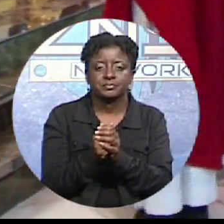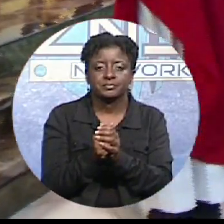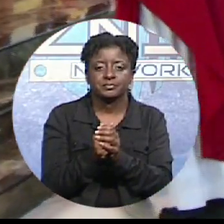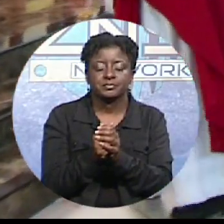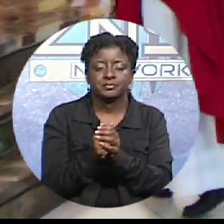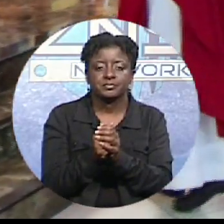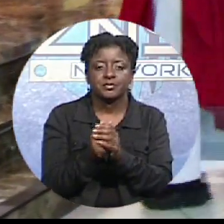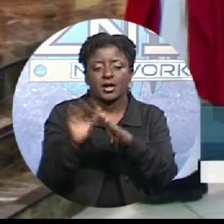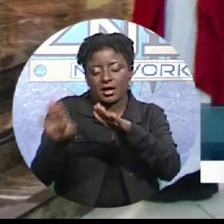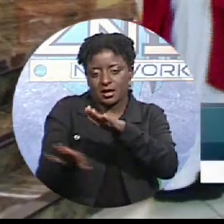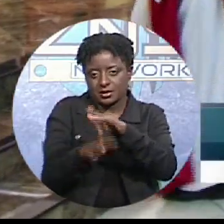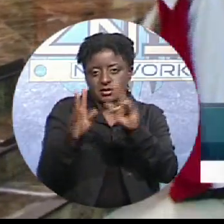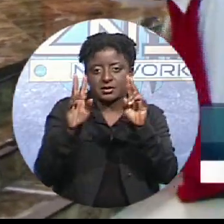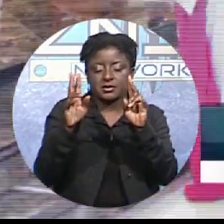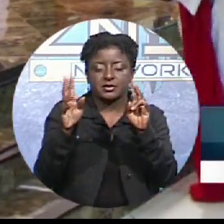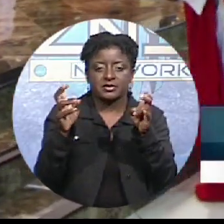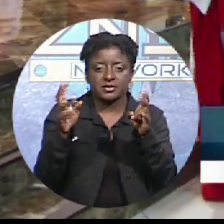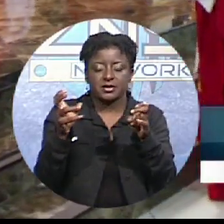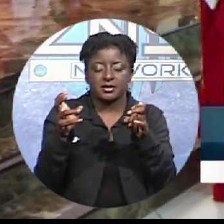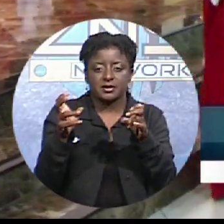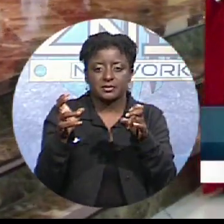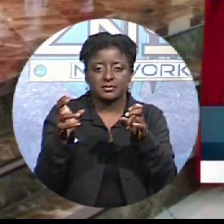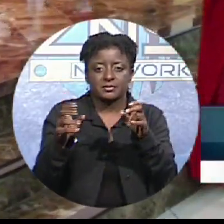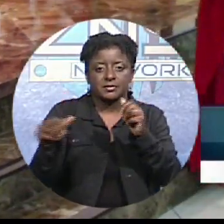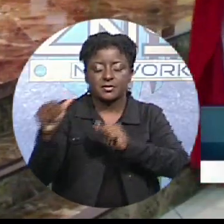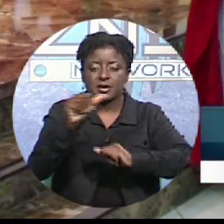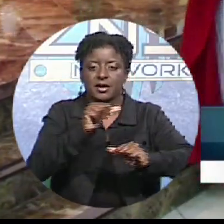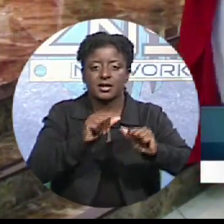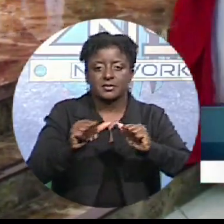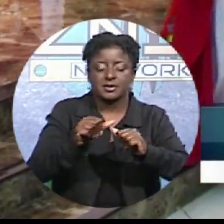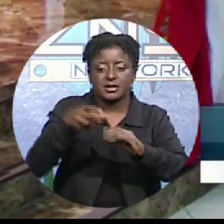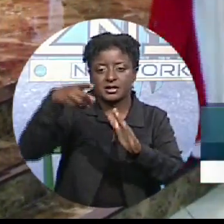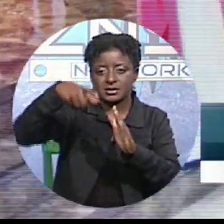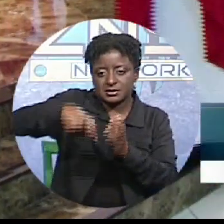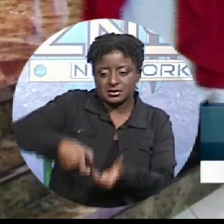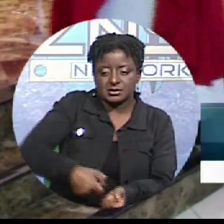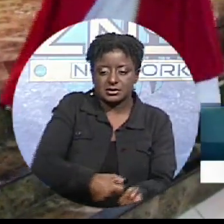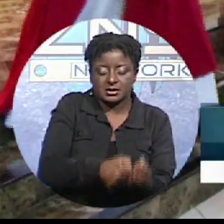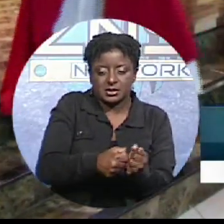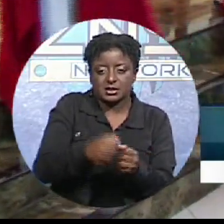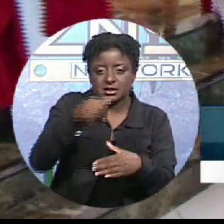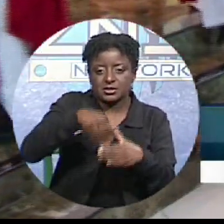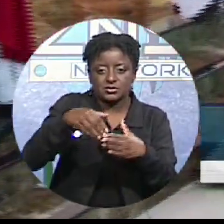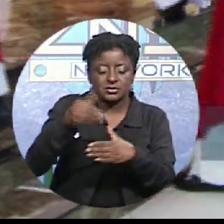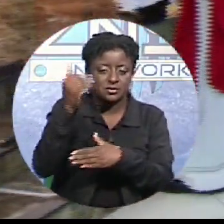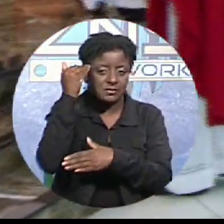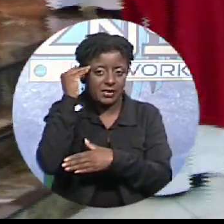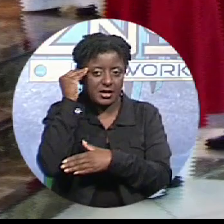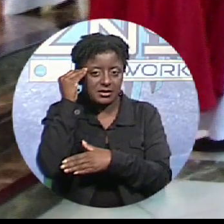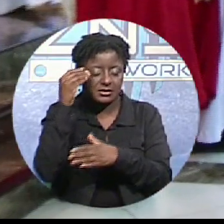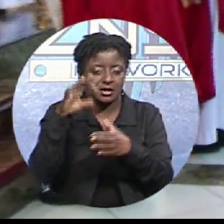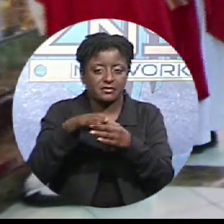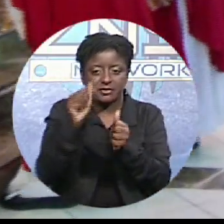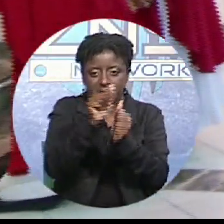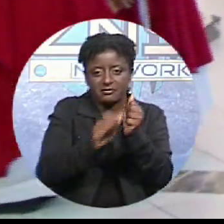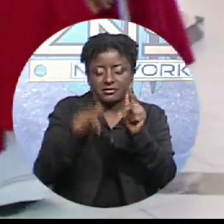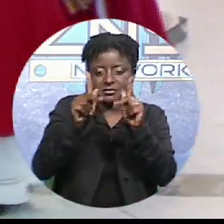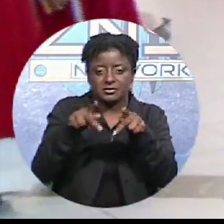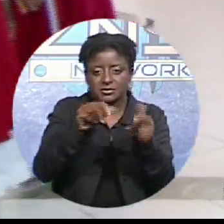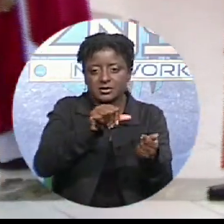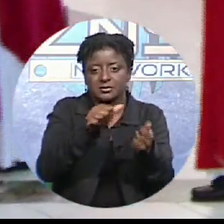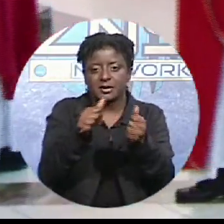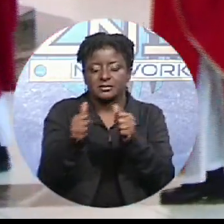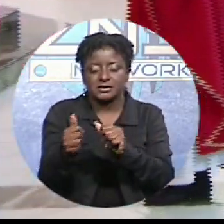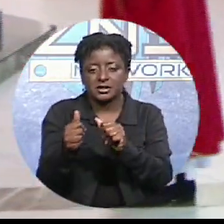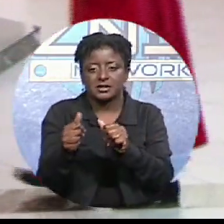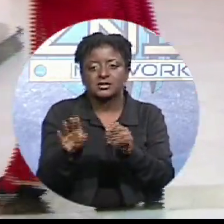Under the theme, Animate and Deepen the Missionary Conscience of Every Baptized, the Antilles Episcopal Conference opened last night at St.